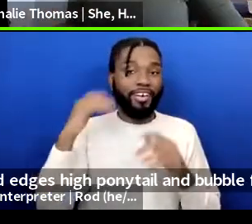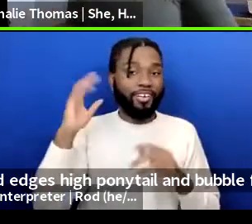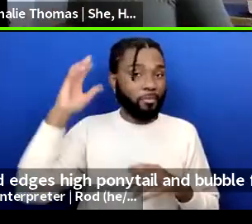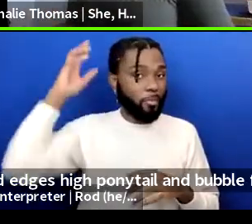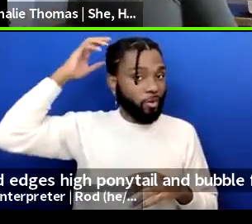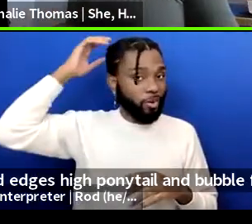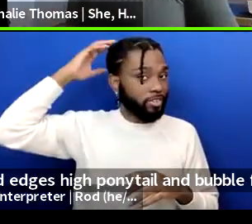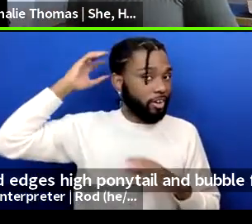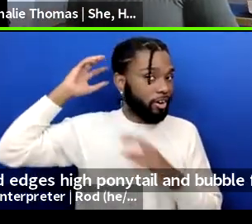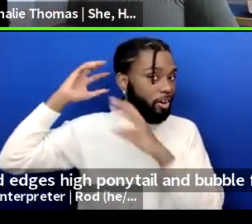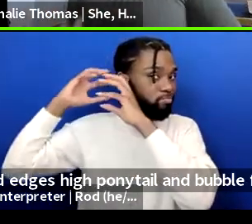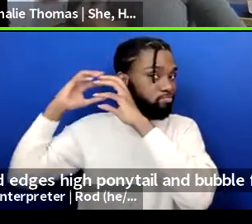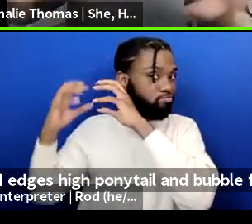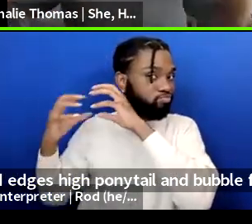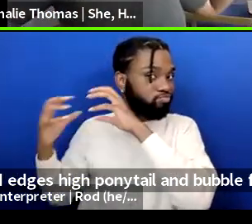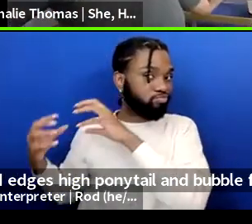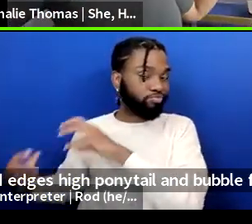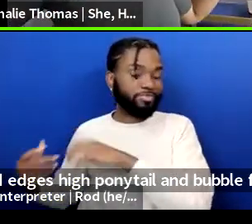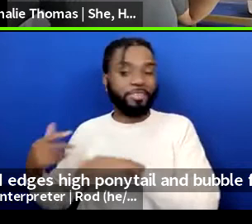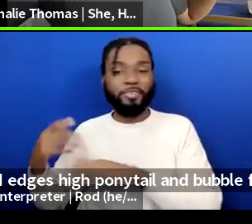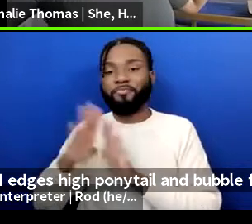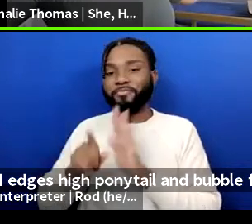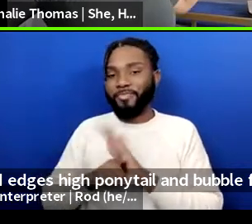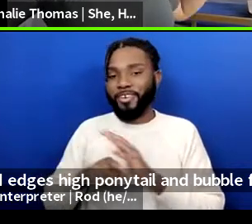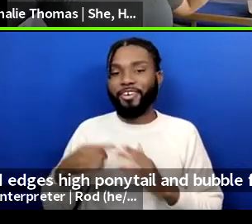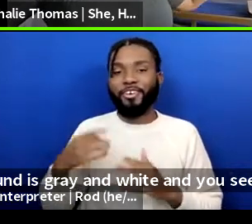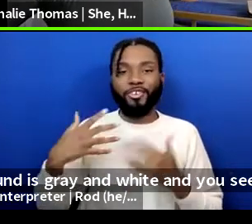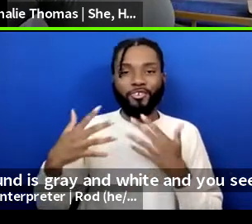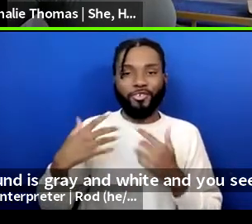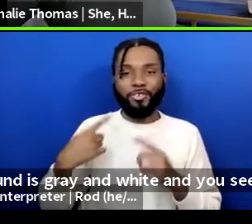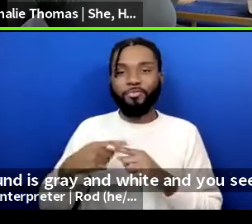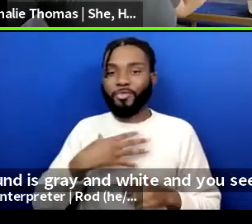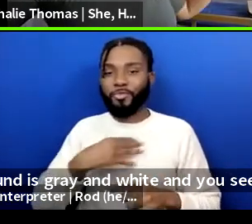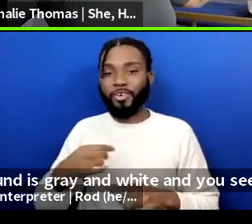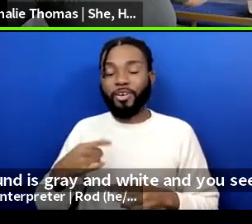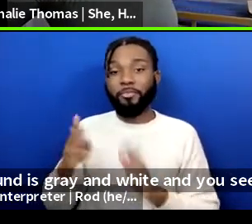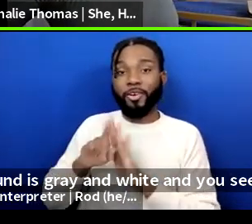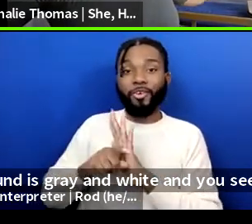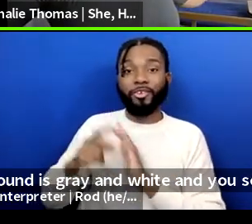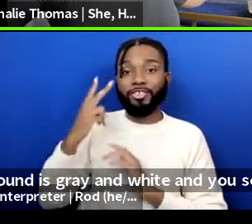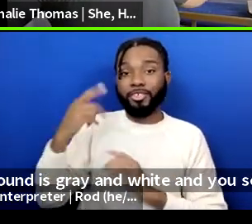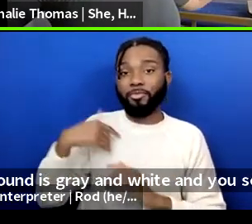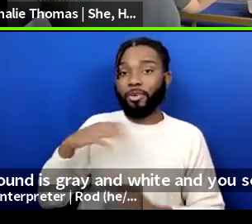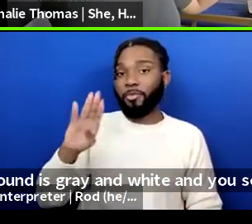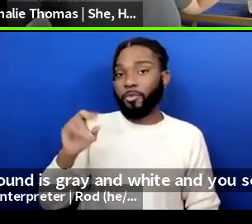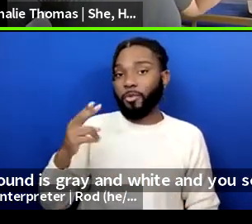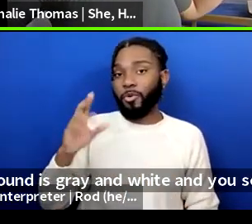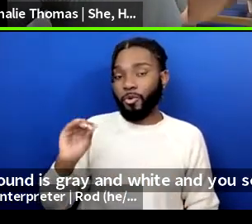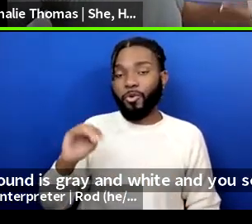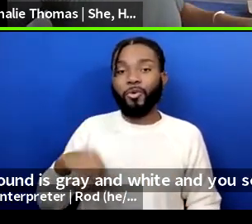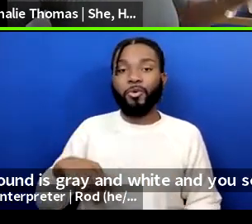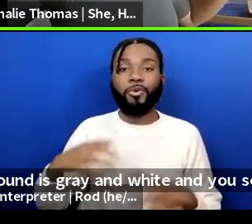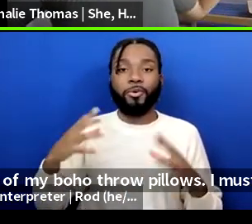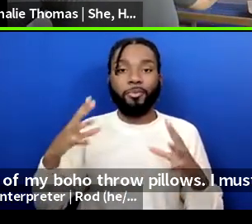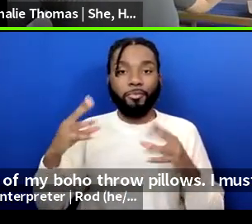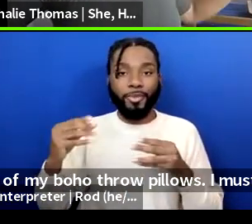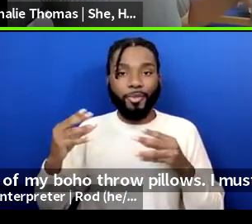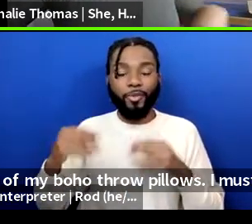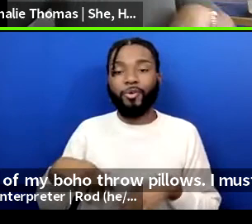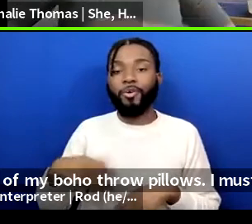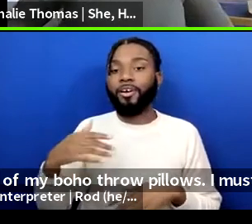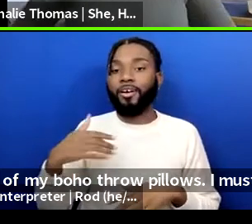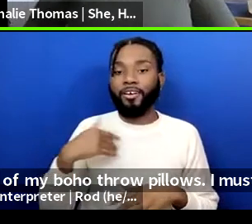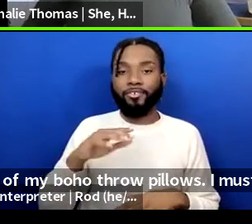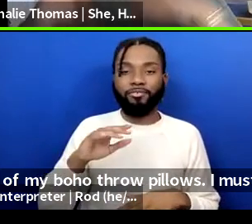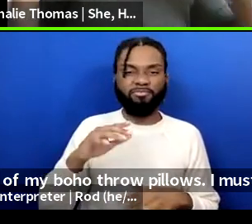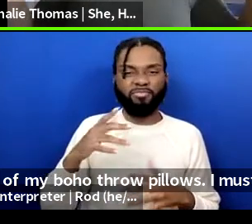My background is gray and white, and you see a little bit of my boho throw pillows, mustard yellow, and my